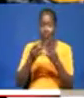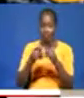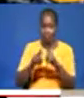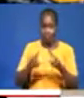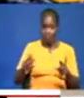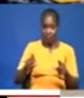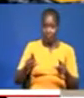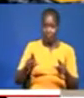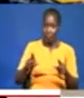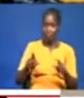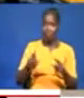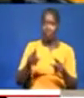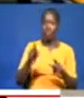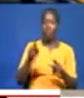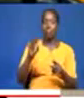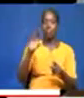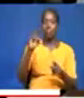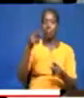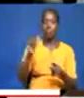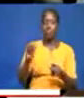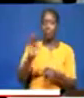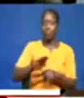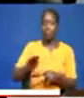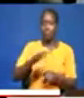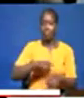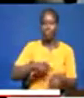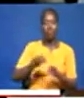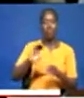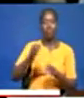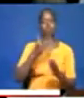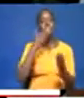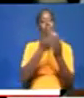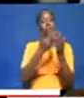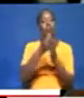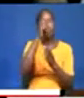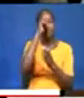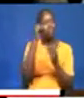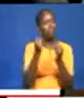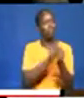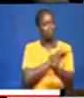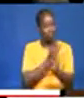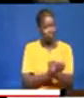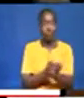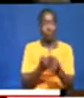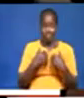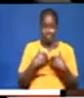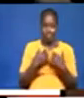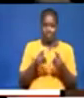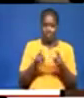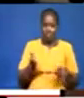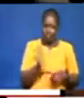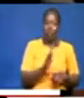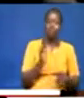in Kwacha area of Malindi constituency. Tunashukuru serikali kwa nguvu ambayo imetupatia mwananchi. Shamba imerudi kwa